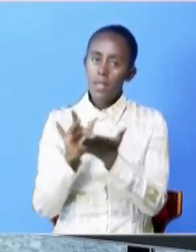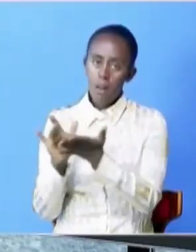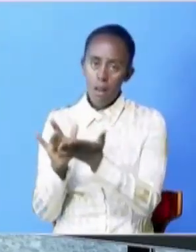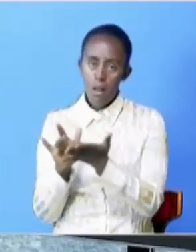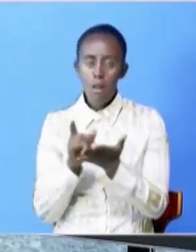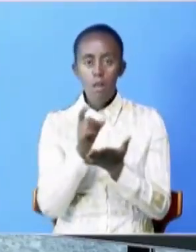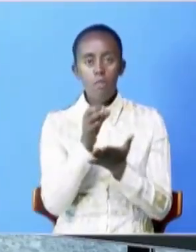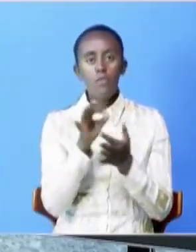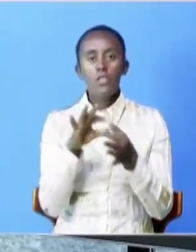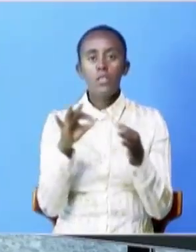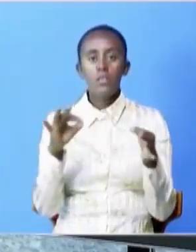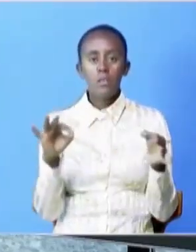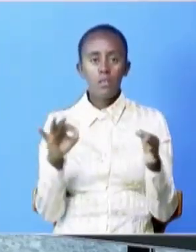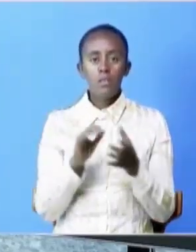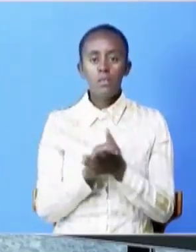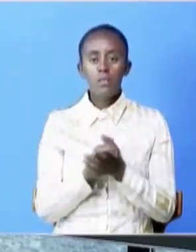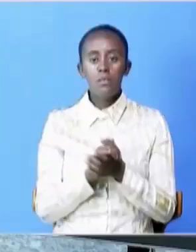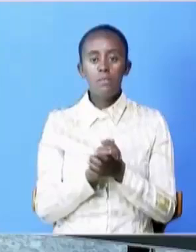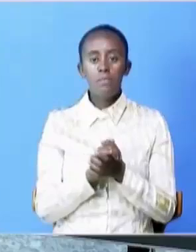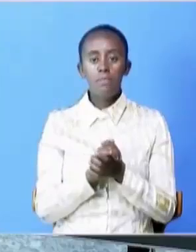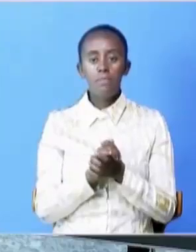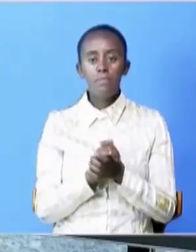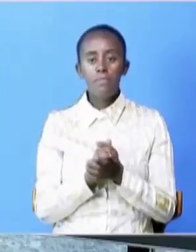a sentence. For example,